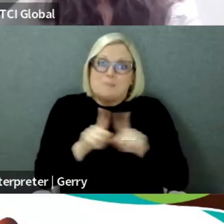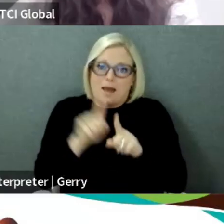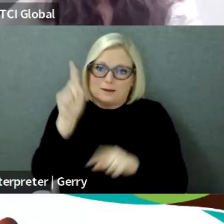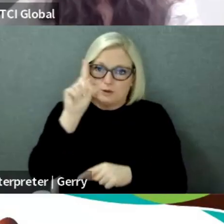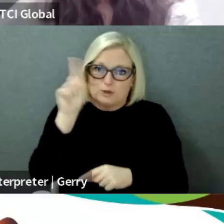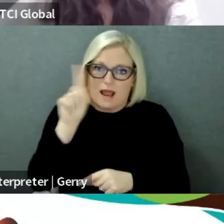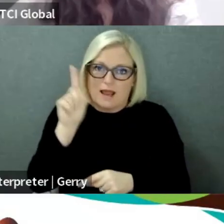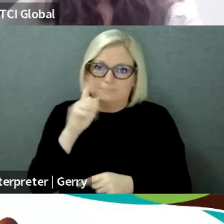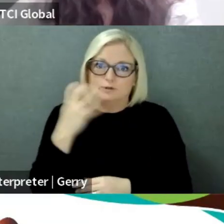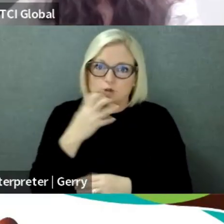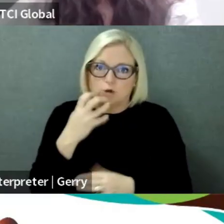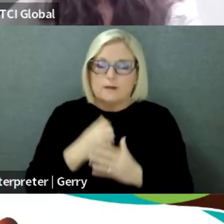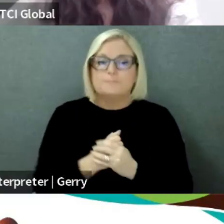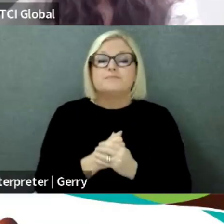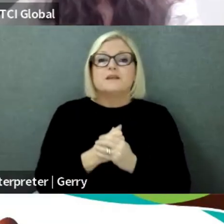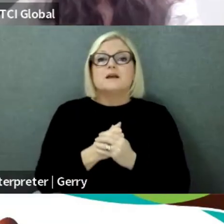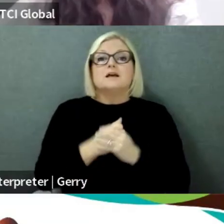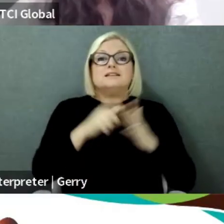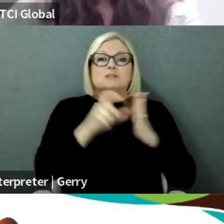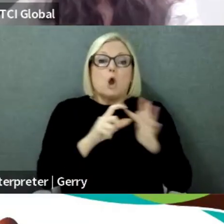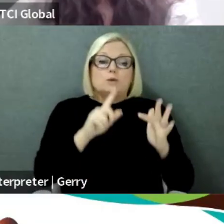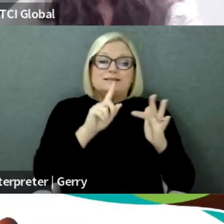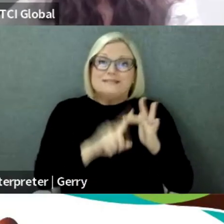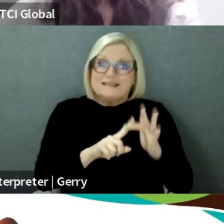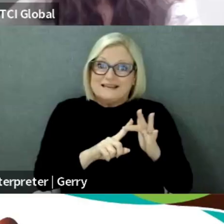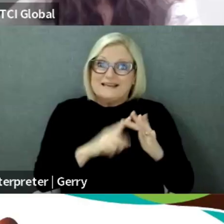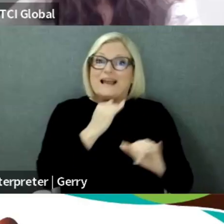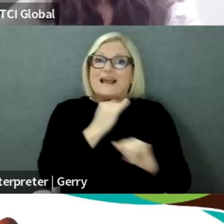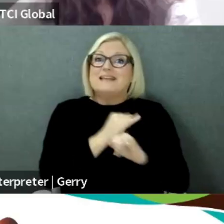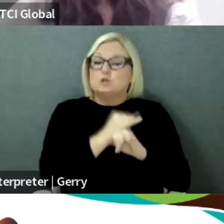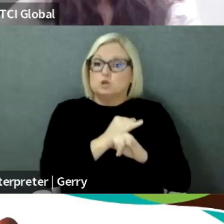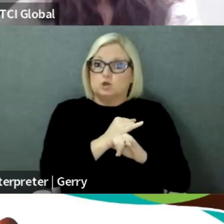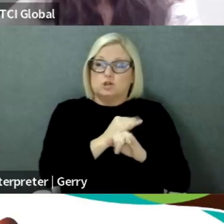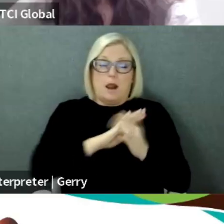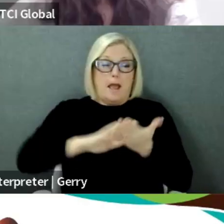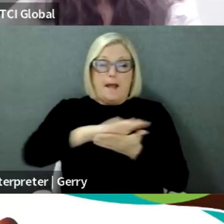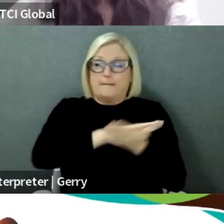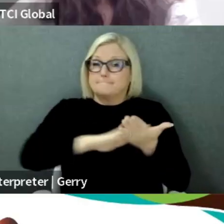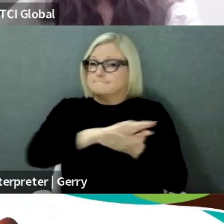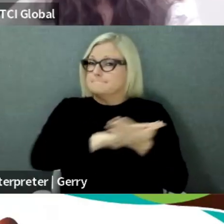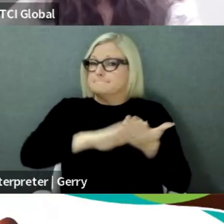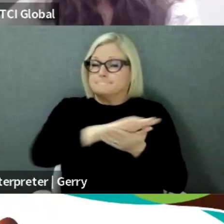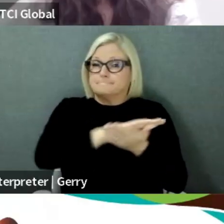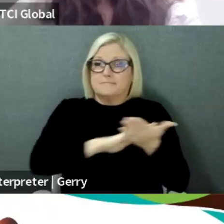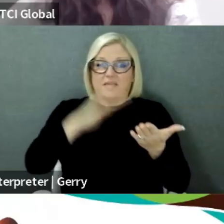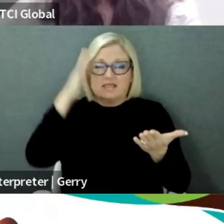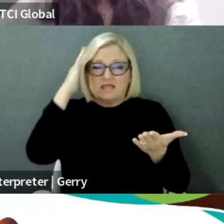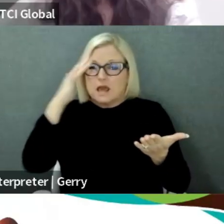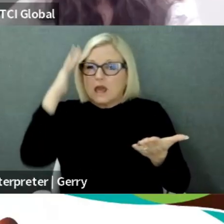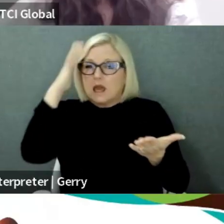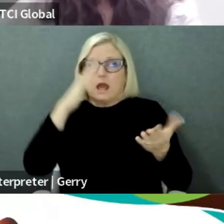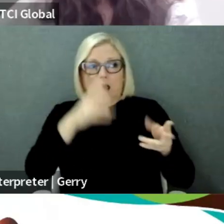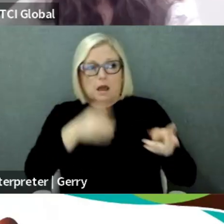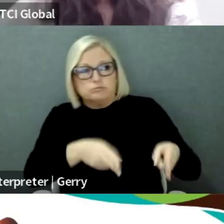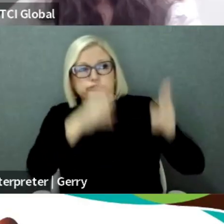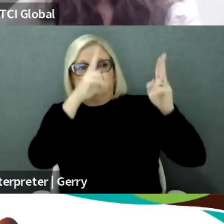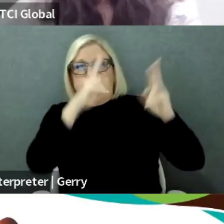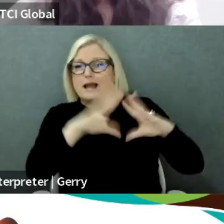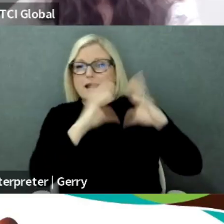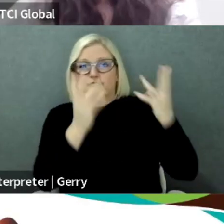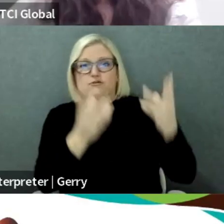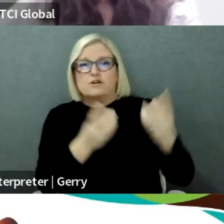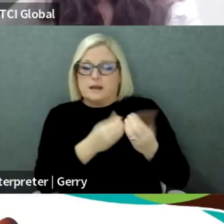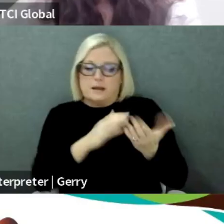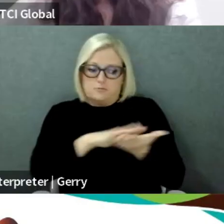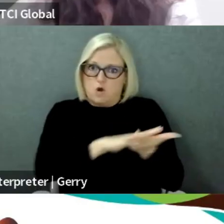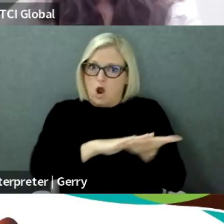that deinstitutionalisation is both an important and at times a very challenging issue to discuss. For governments, it speaks to the